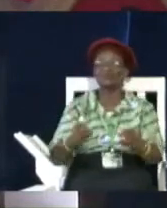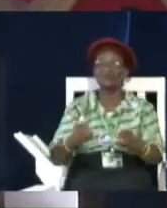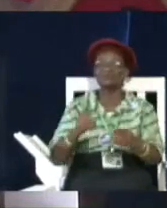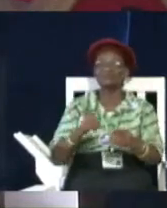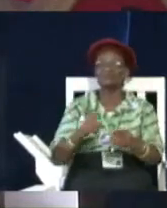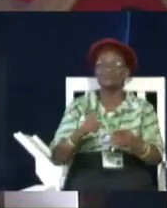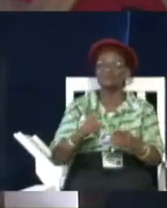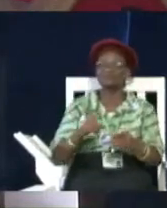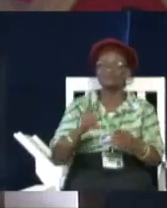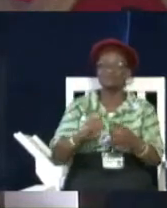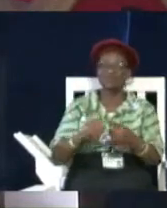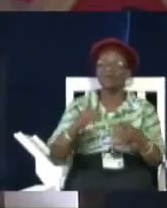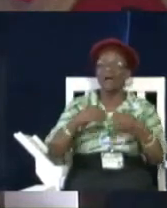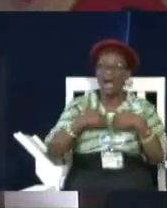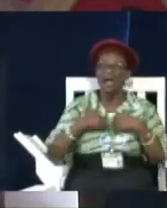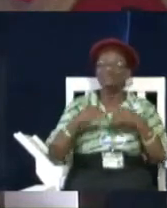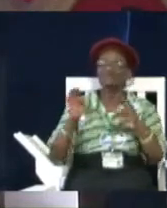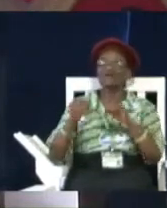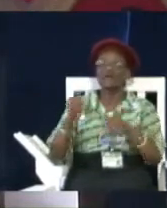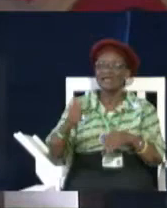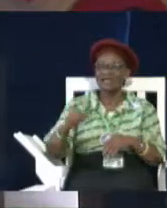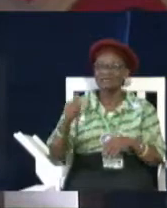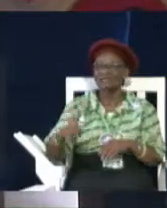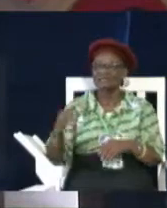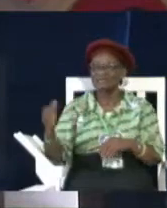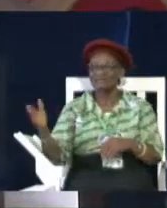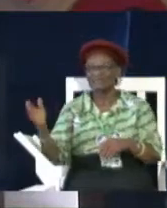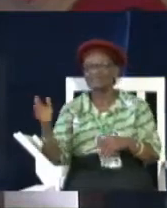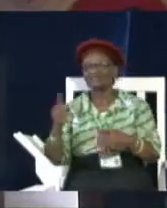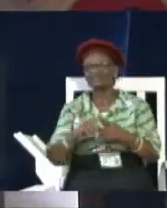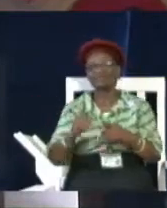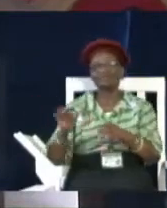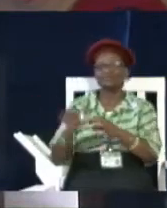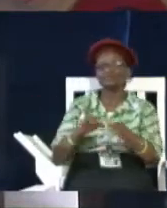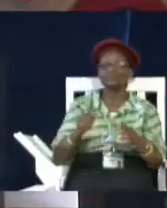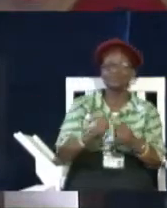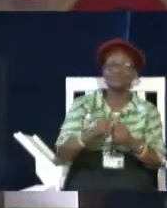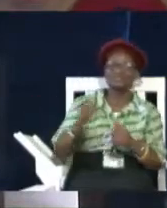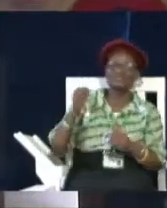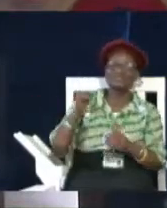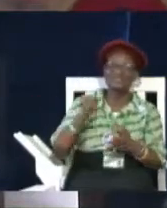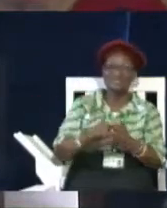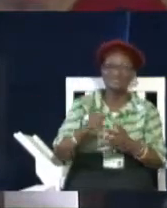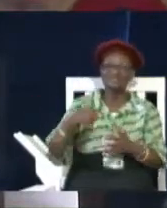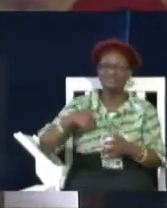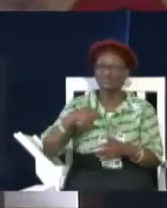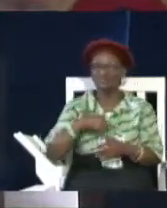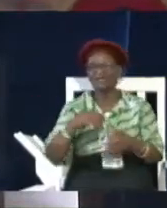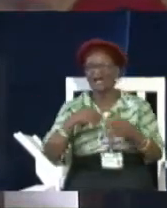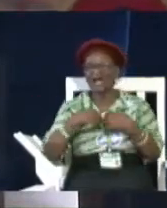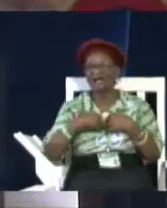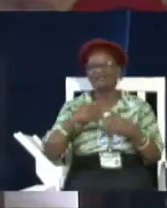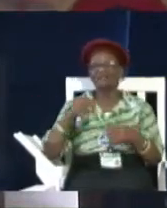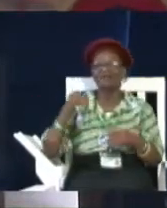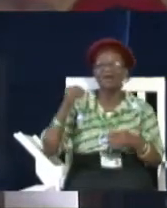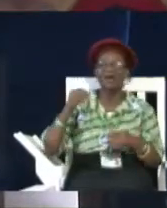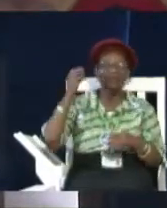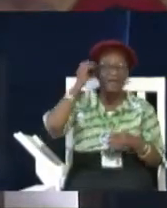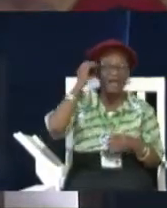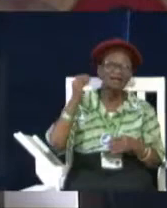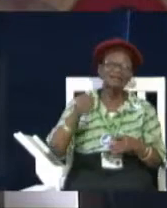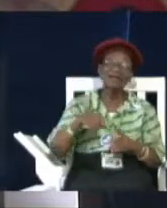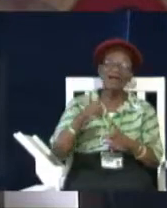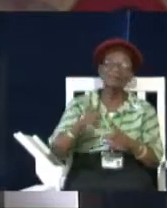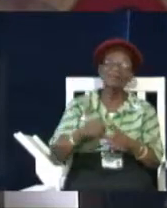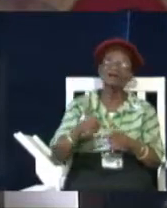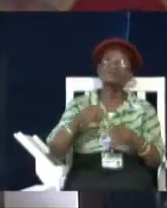Oh, yes, we hear all manners of stories. We hear of pastors doing